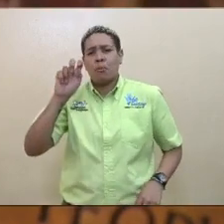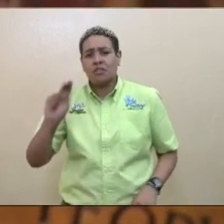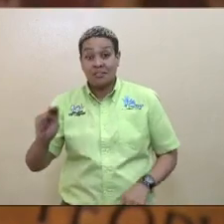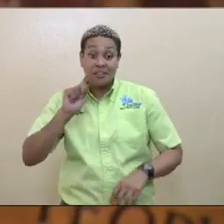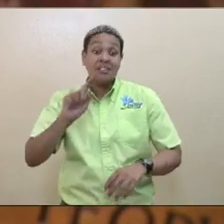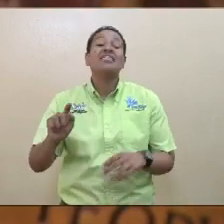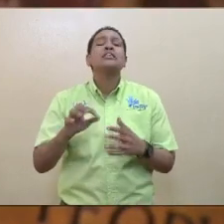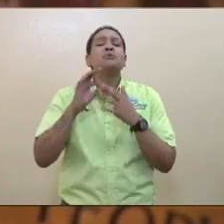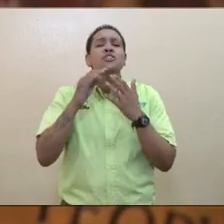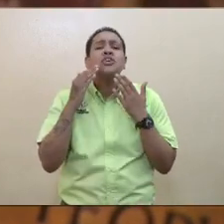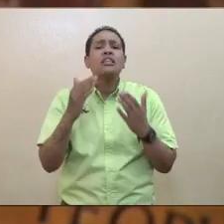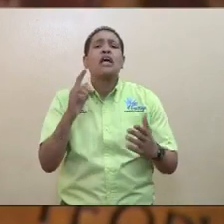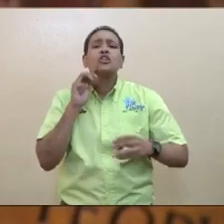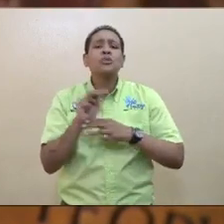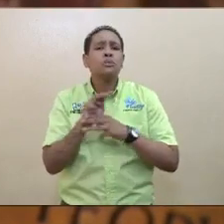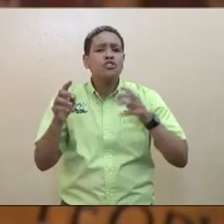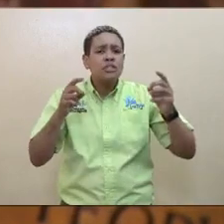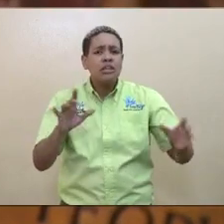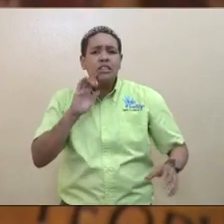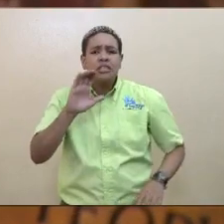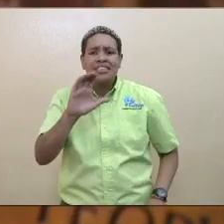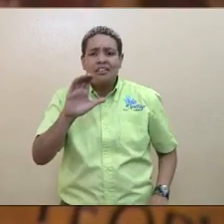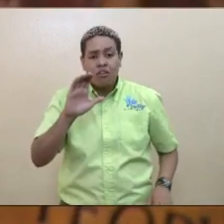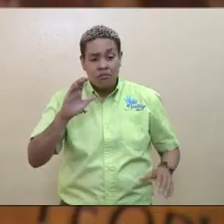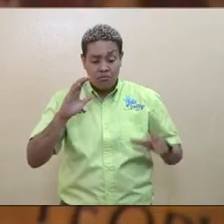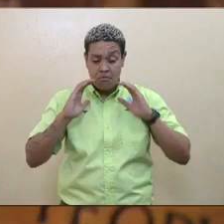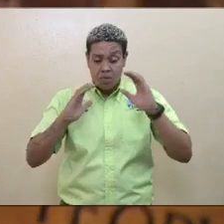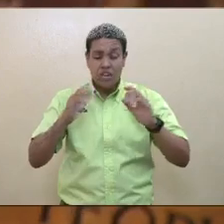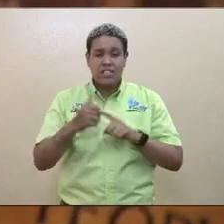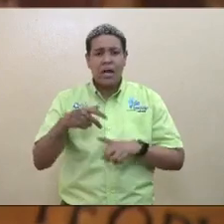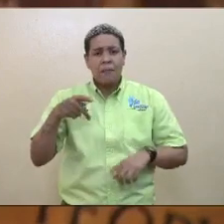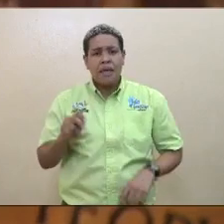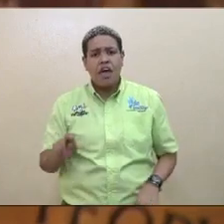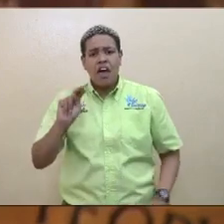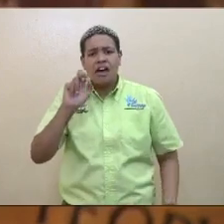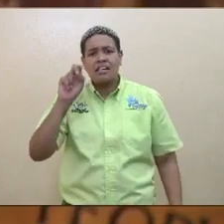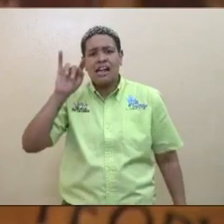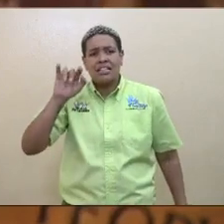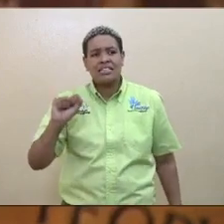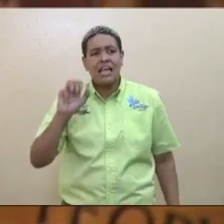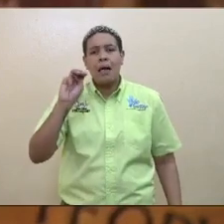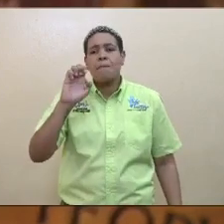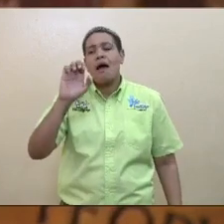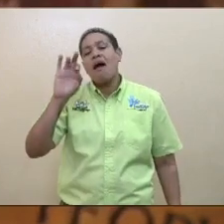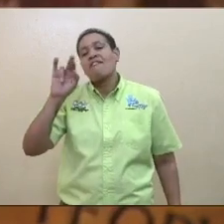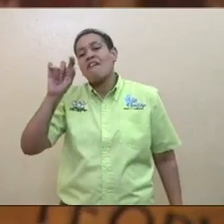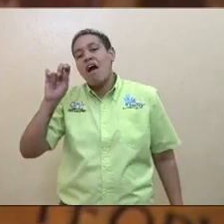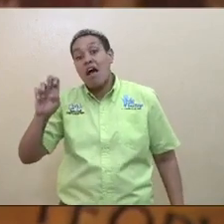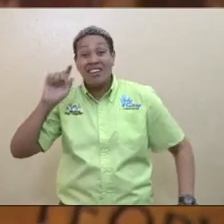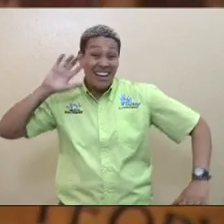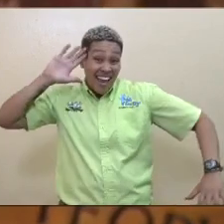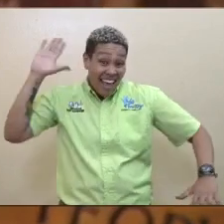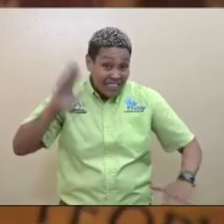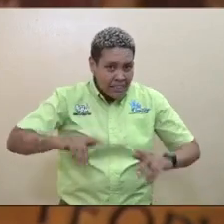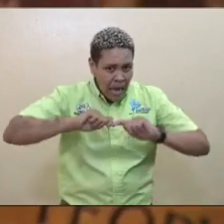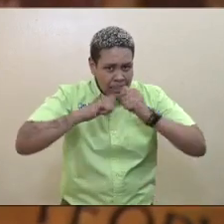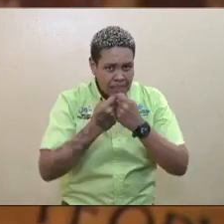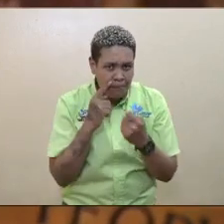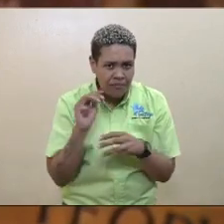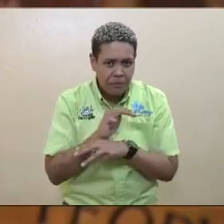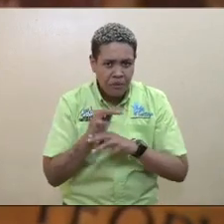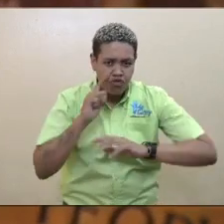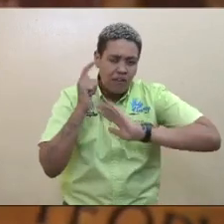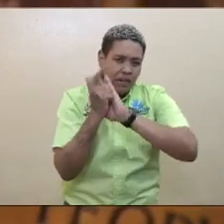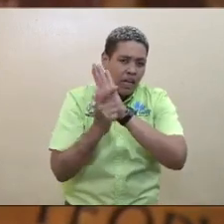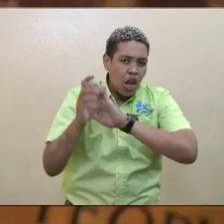to the Ministry's Director of Corporate Communications and Public Relations, Nastasia McFarlane, and the entire team of the Ministry of Legal